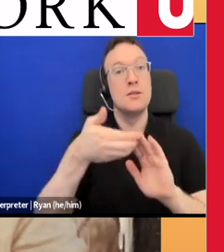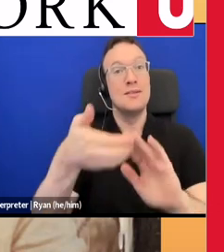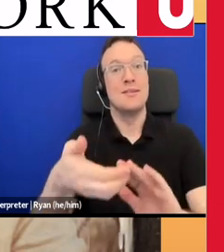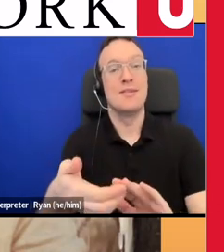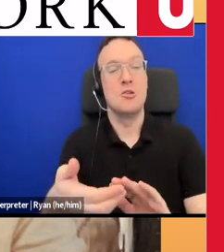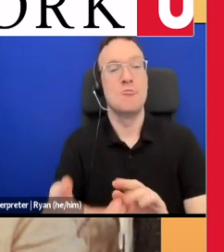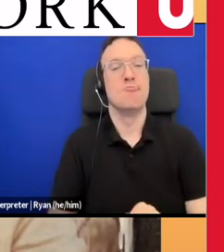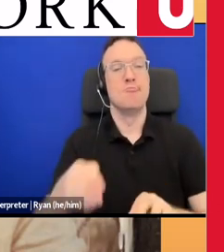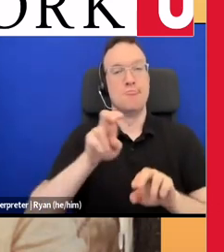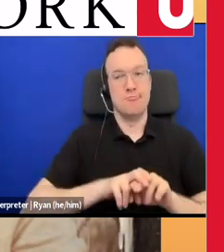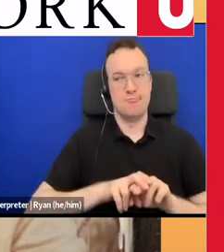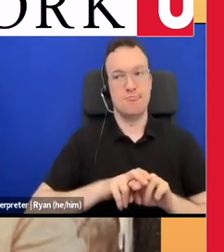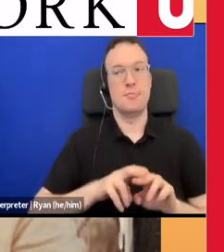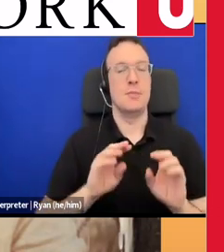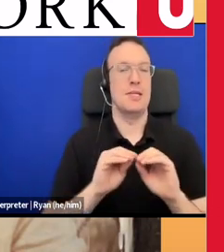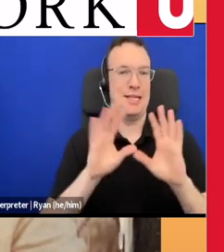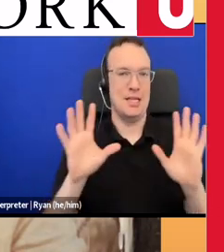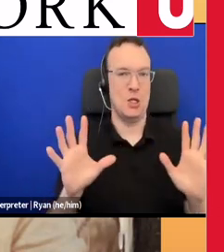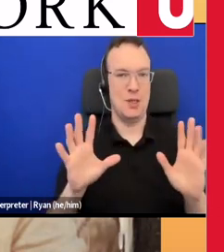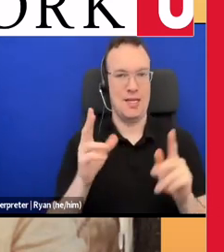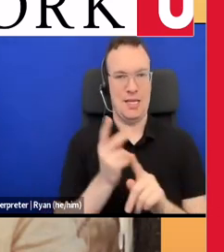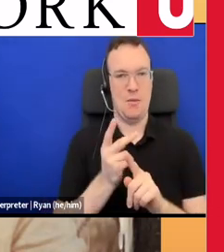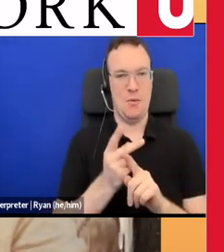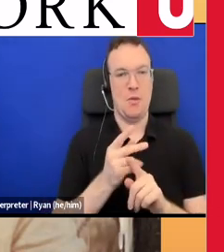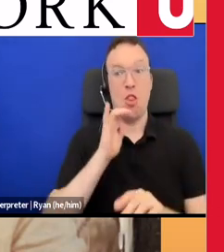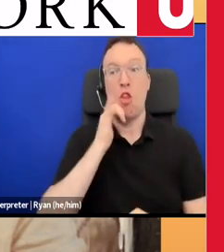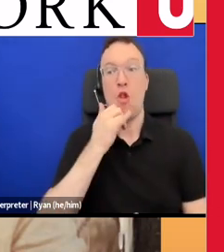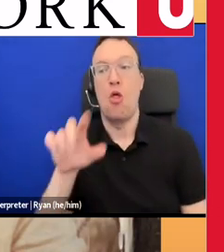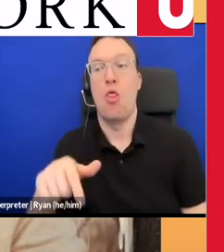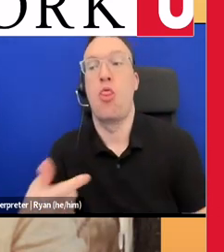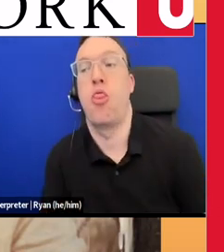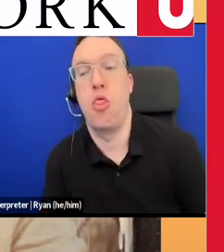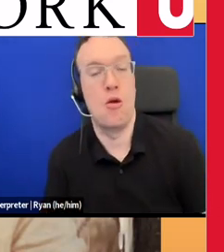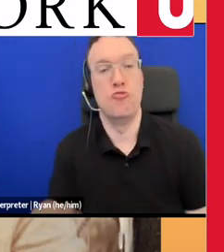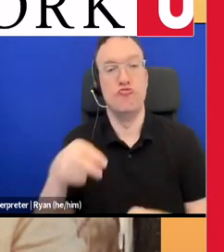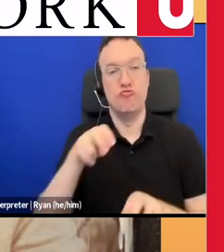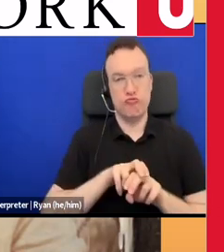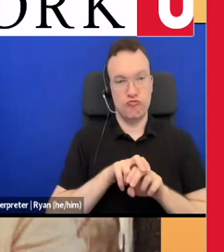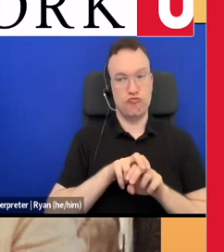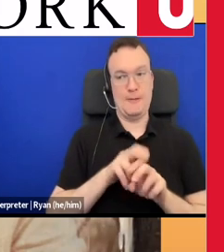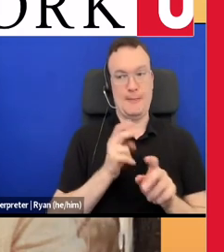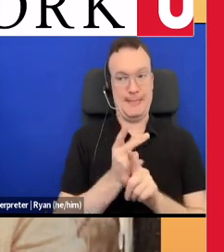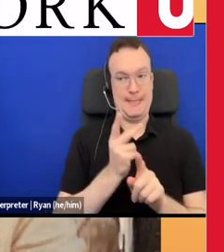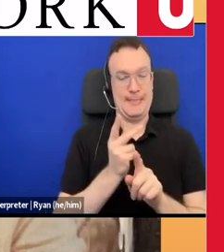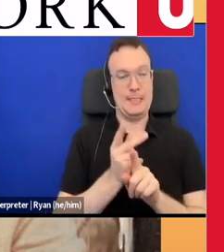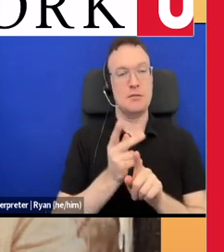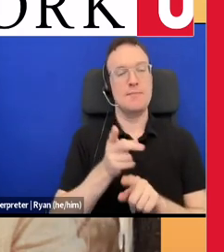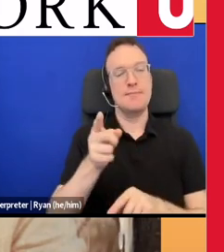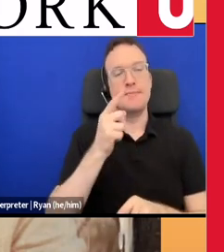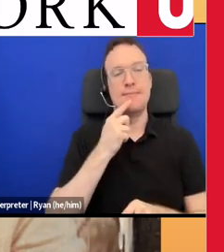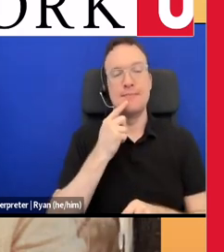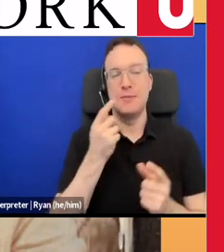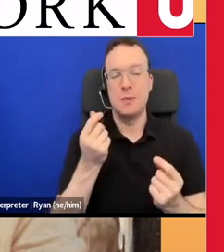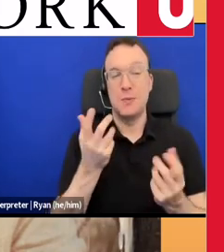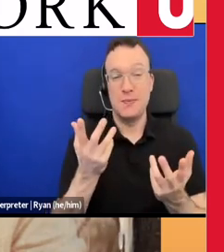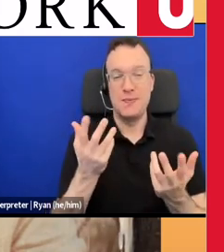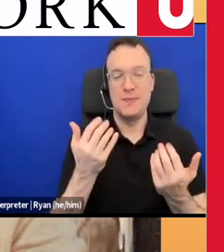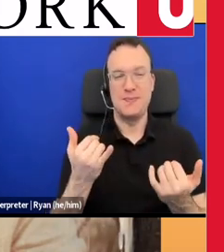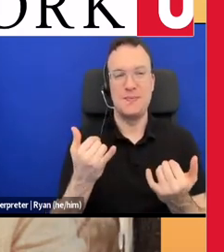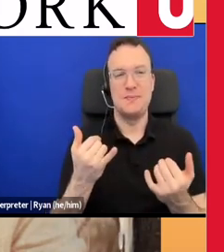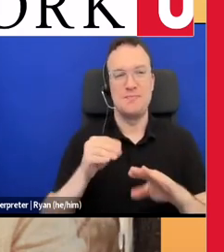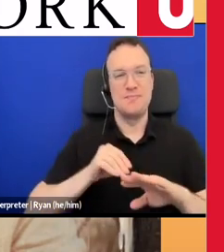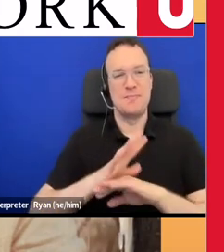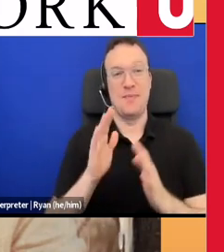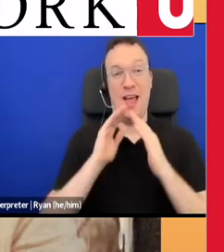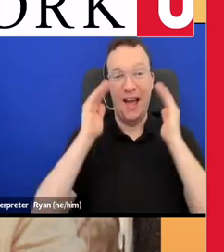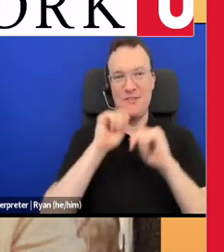lap, of course, keeping me from stumbling onto the grass, or as she insists she was doing today, getting me to smile